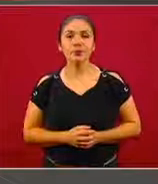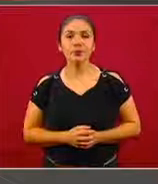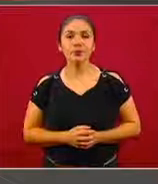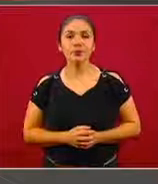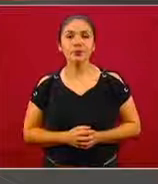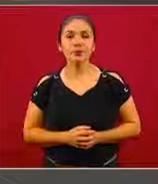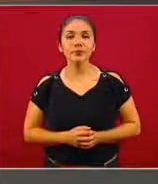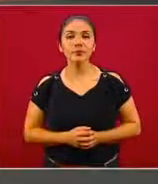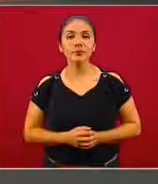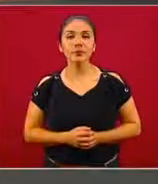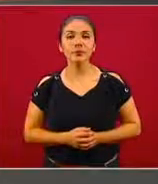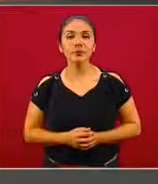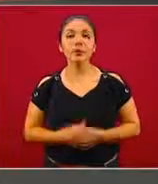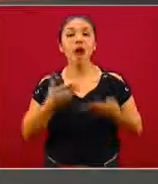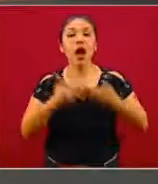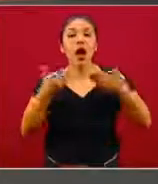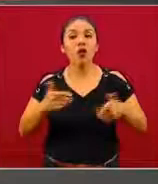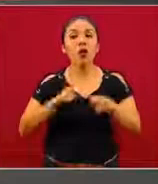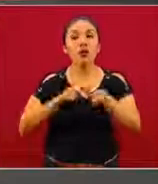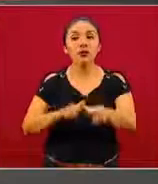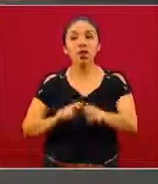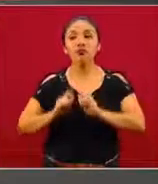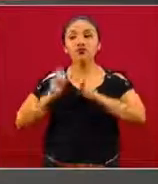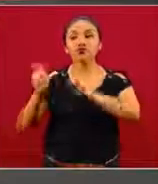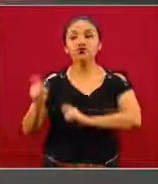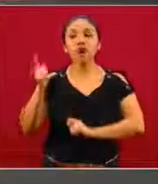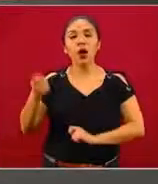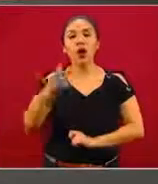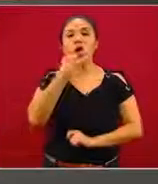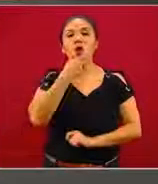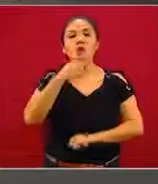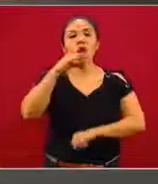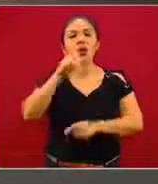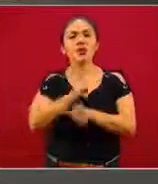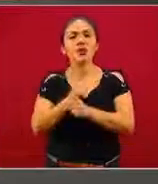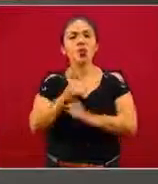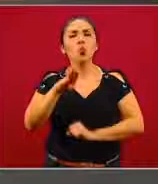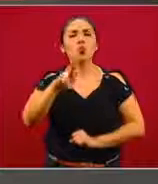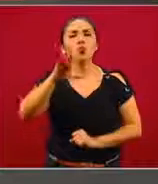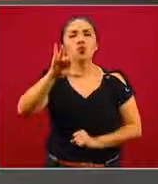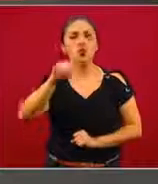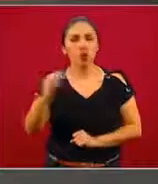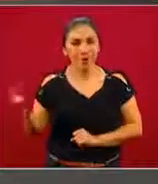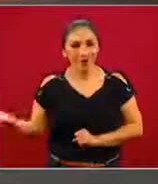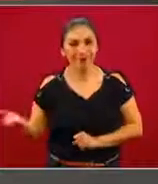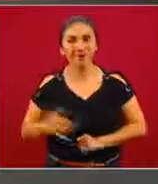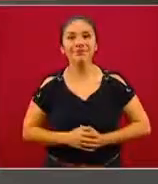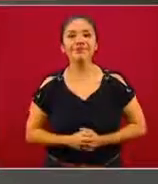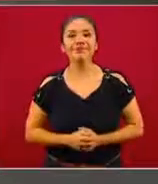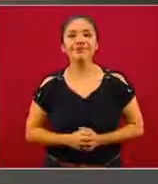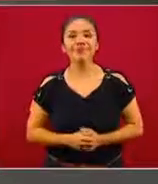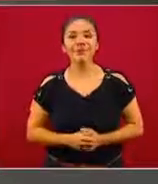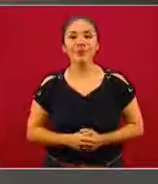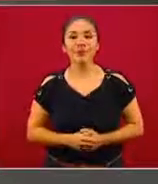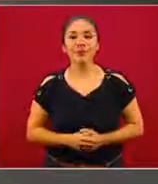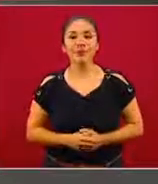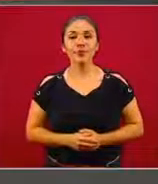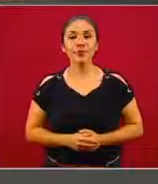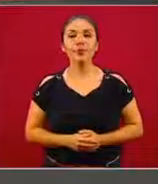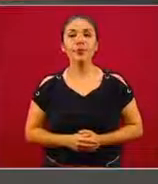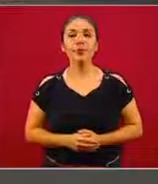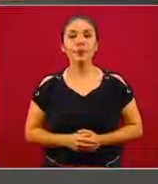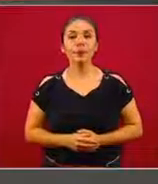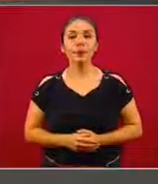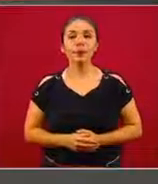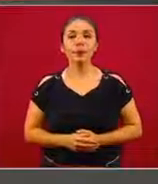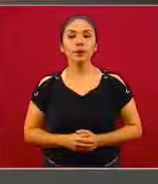Bien, continuamos con la participación del licenciado Bucio. Great. Now we're going to continue on with Mr. Bucio, please.